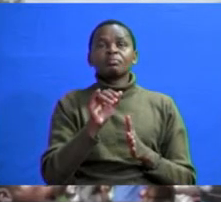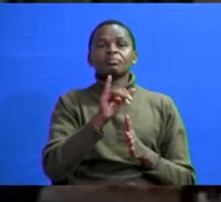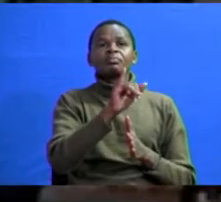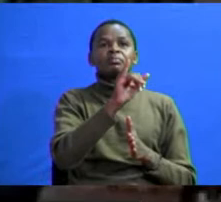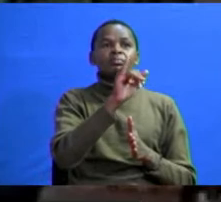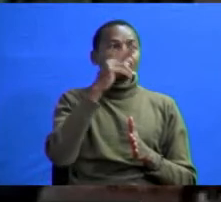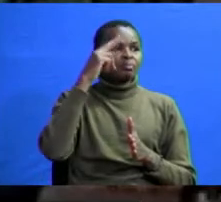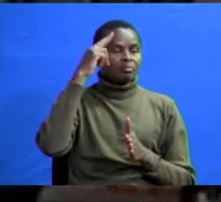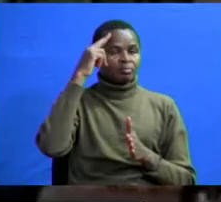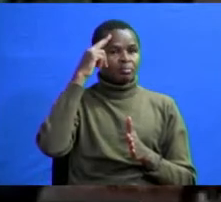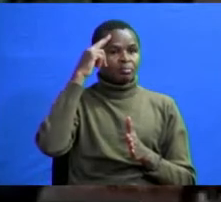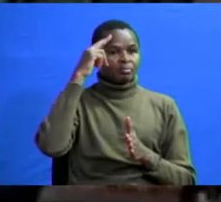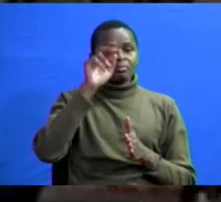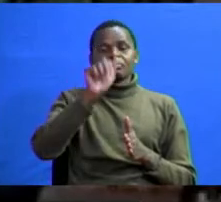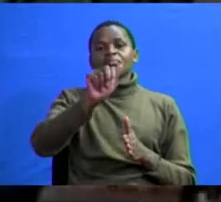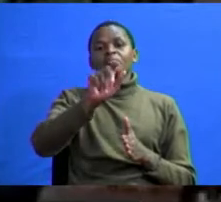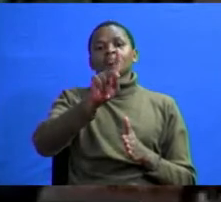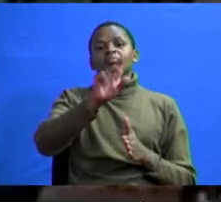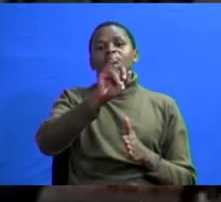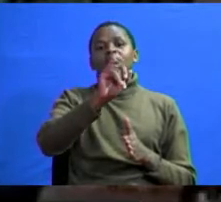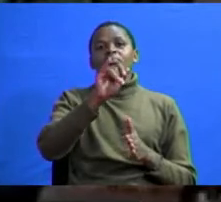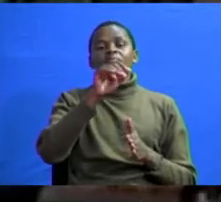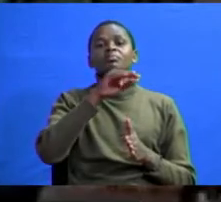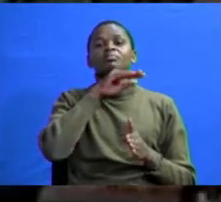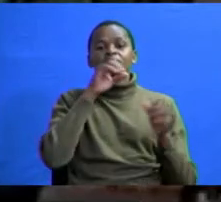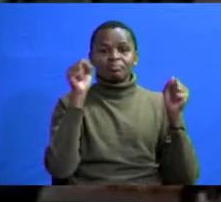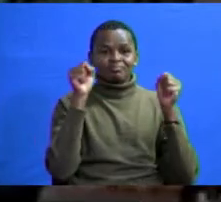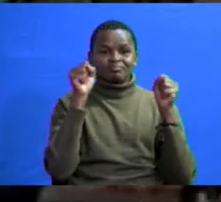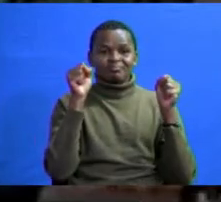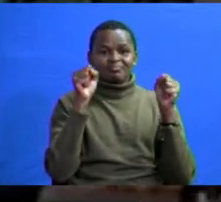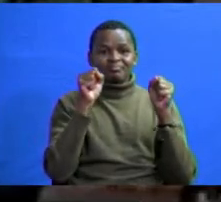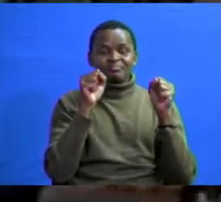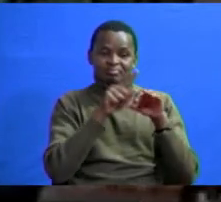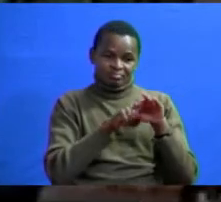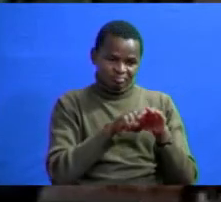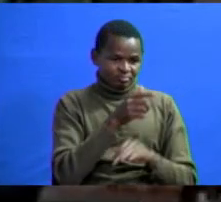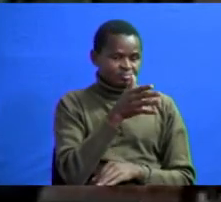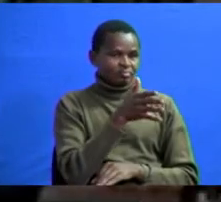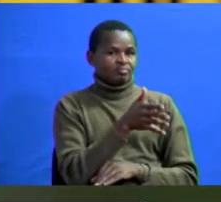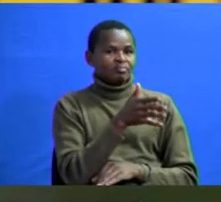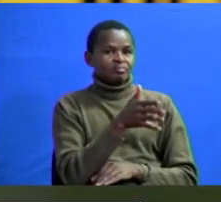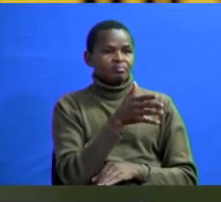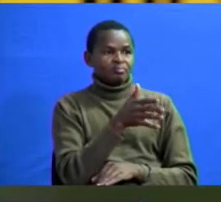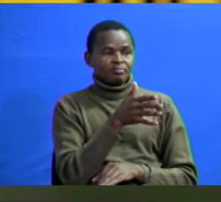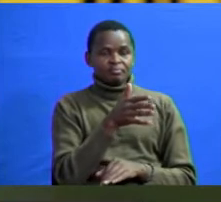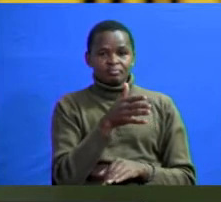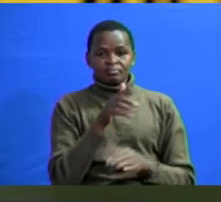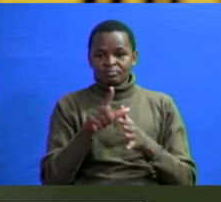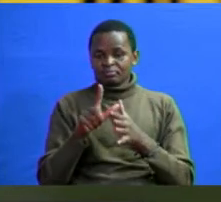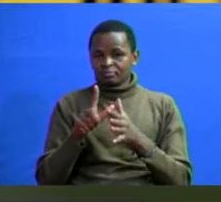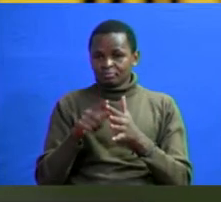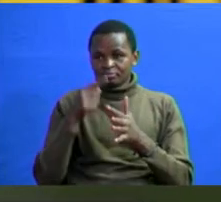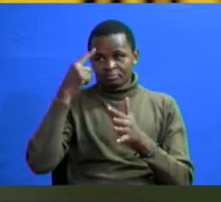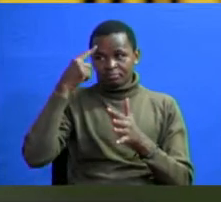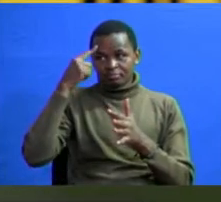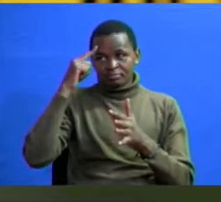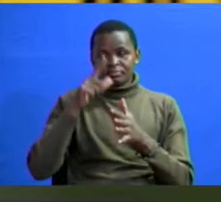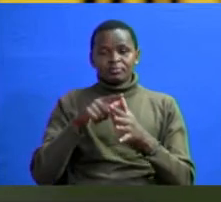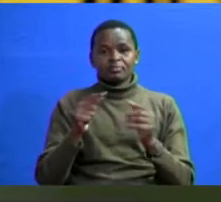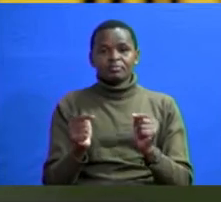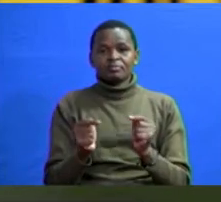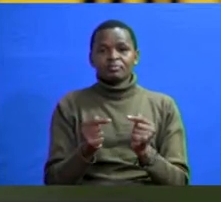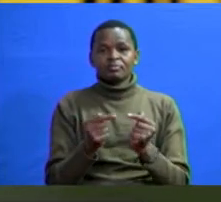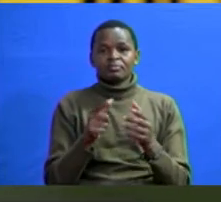St. Akidiva Mabera Hospital mortuary. Upon reaching the station, the assailants unleashed a wave of violence